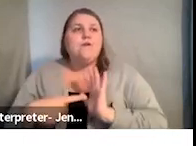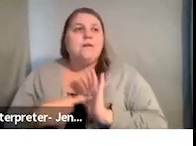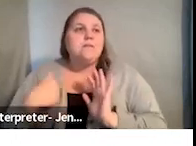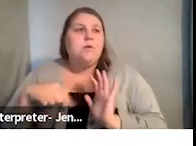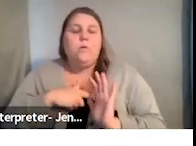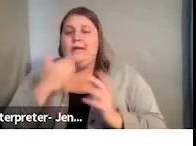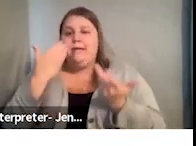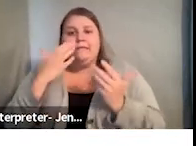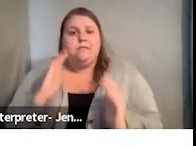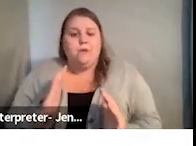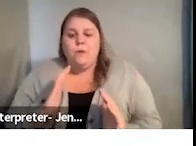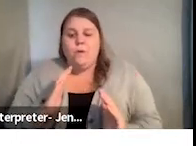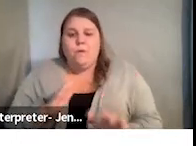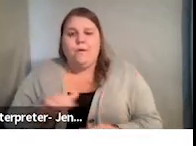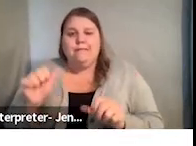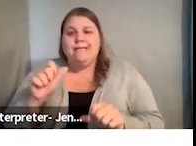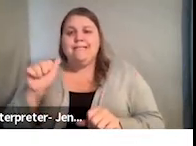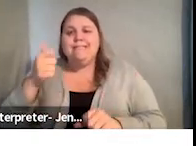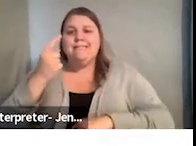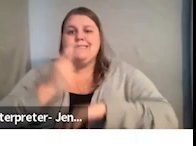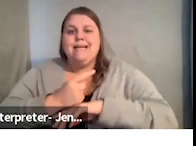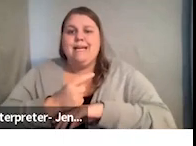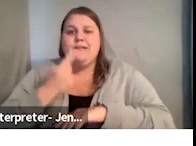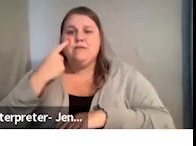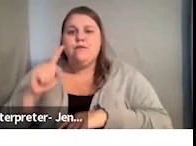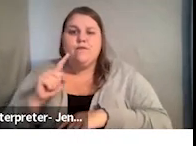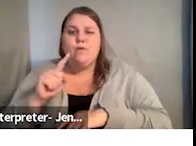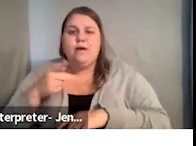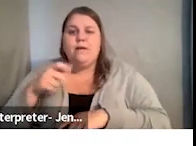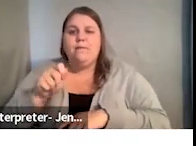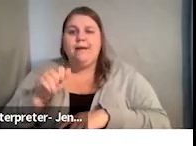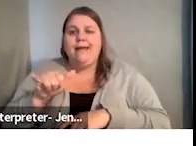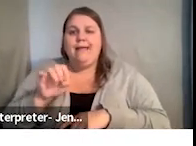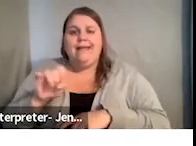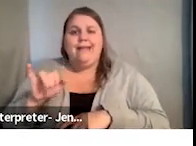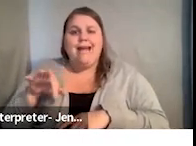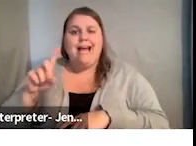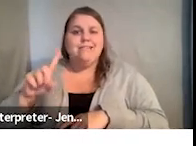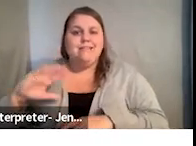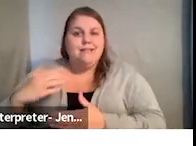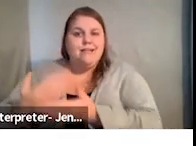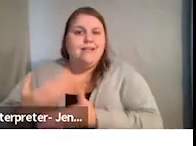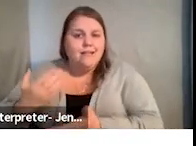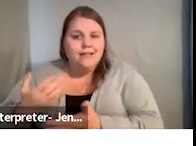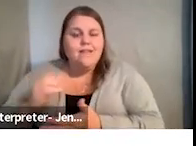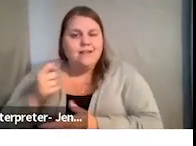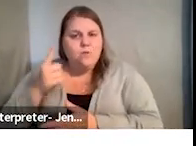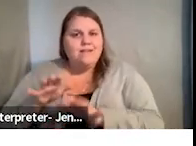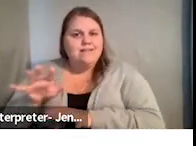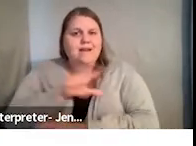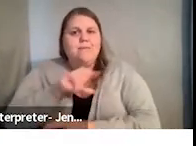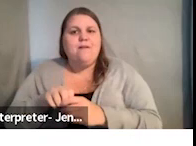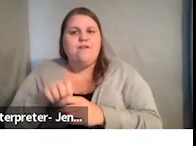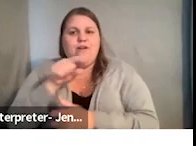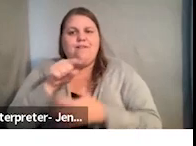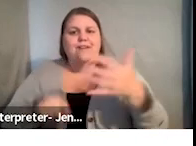not know that it takes 10 days to get your payee ID. That's one of the steps in the